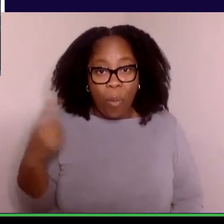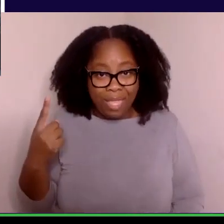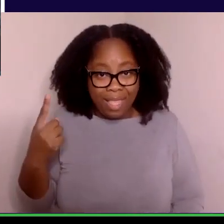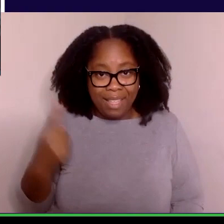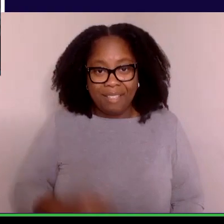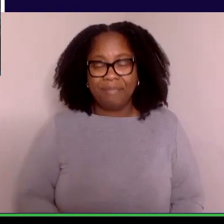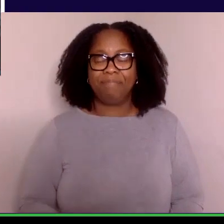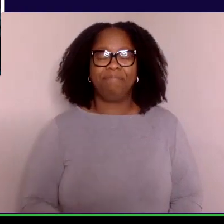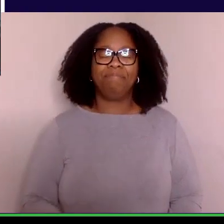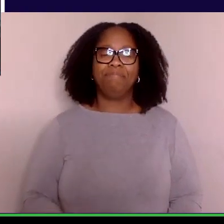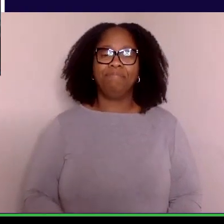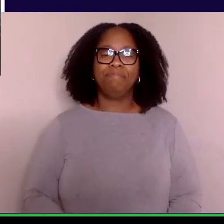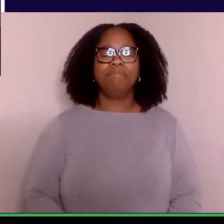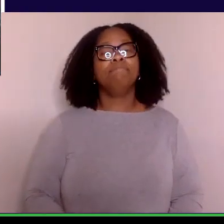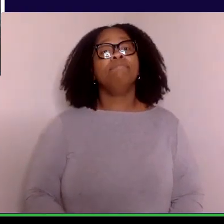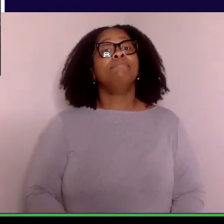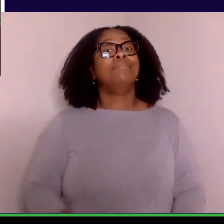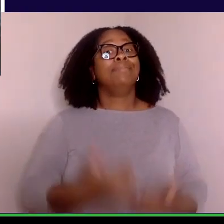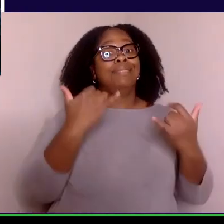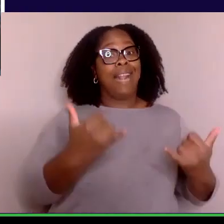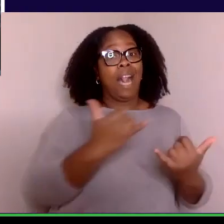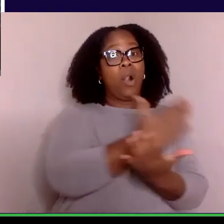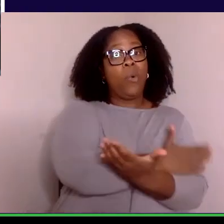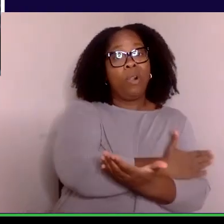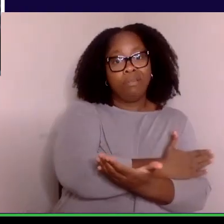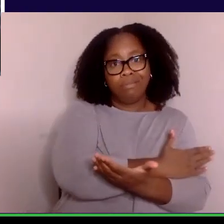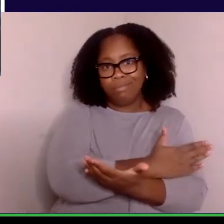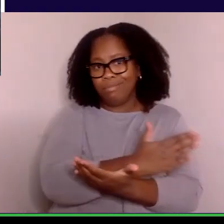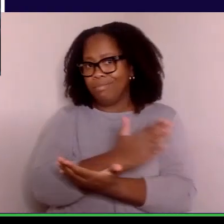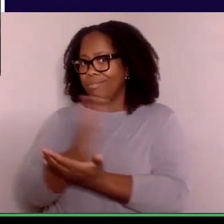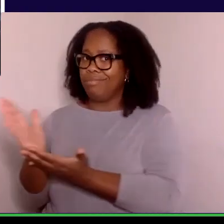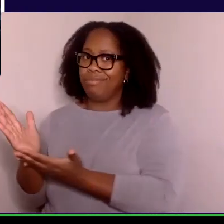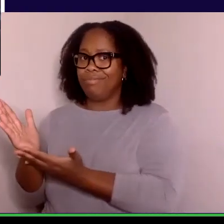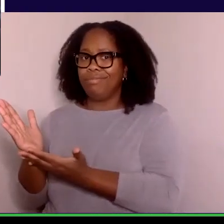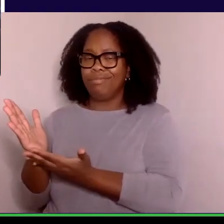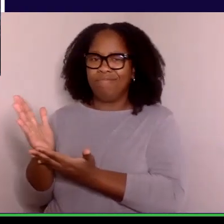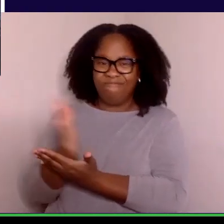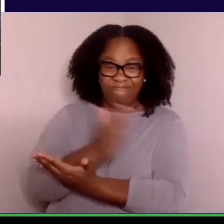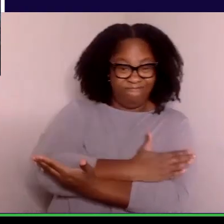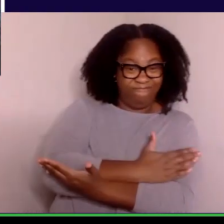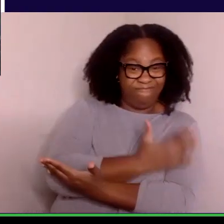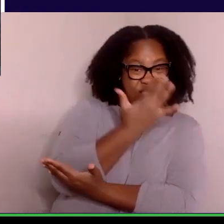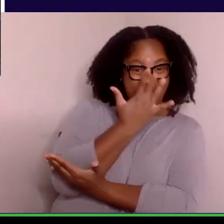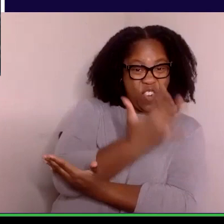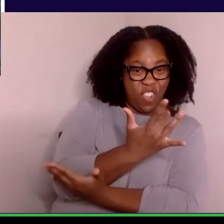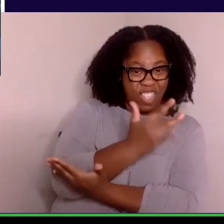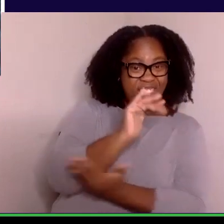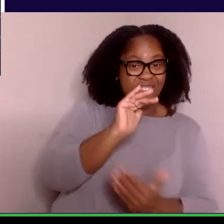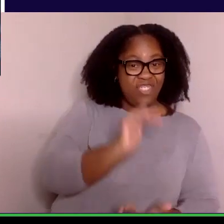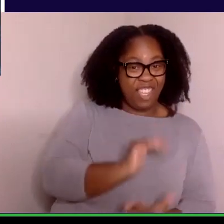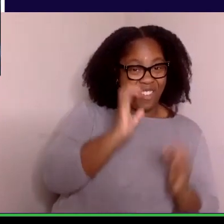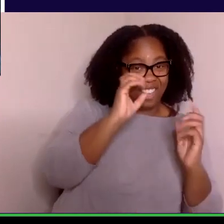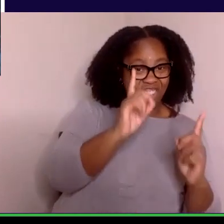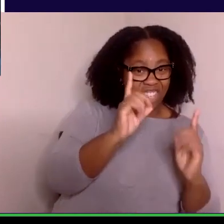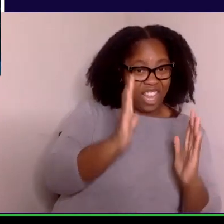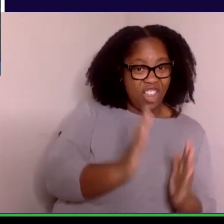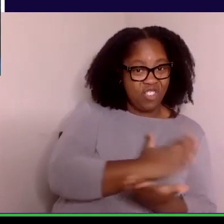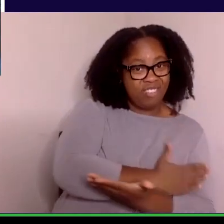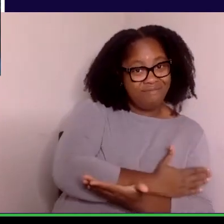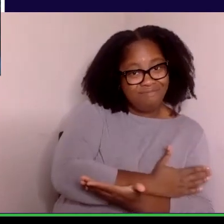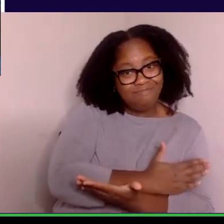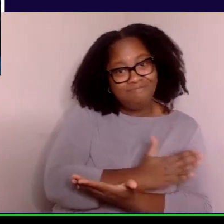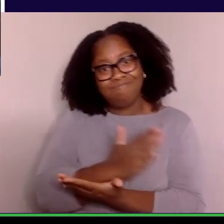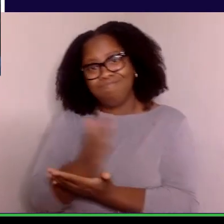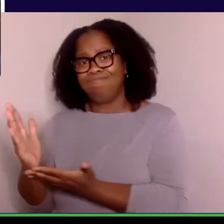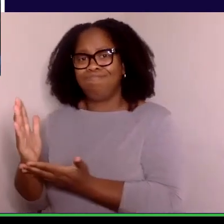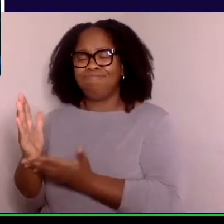the educational spectrum. We move from our early childhood educators to our awesome